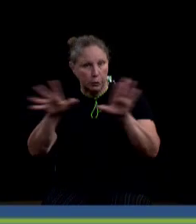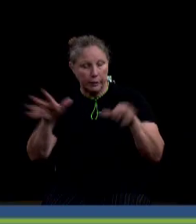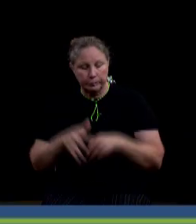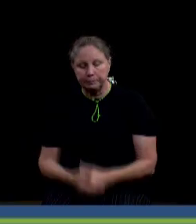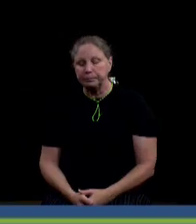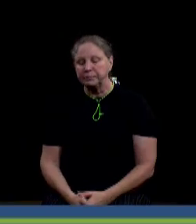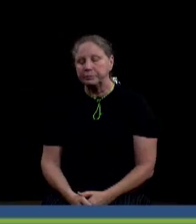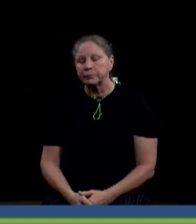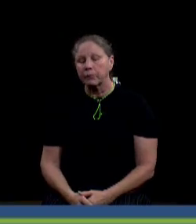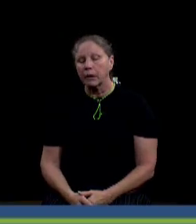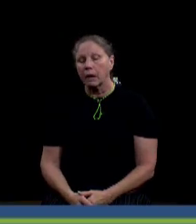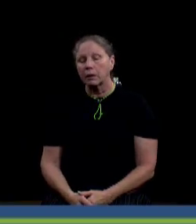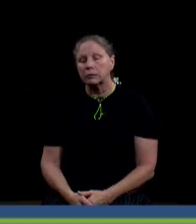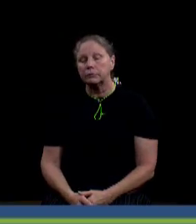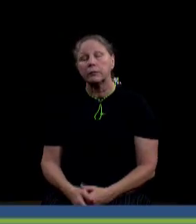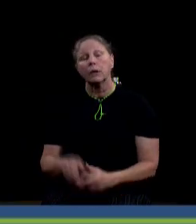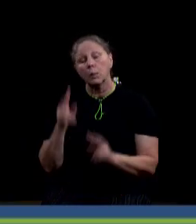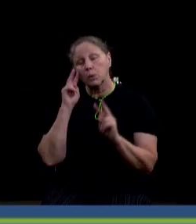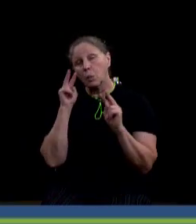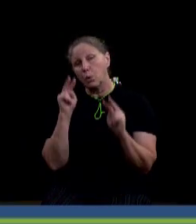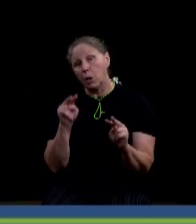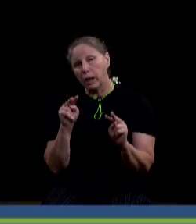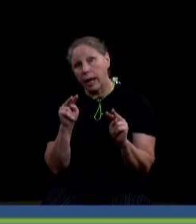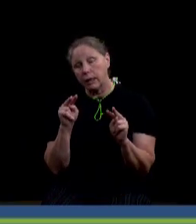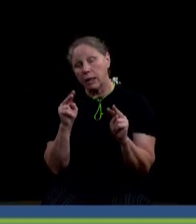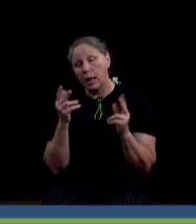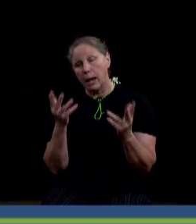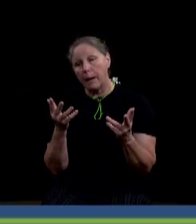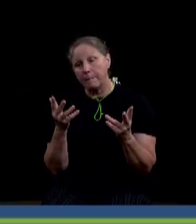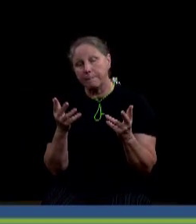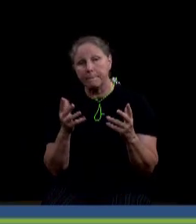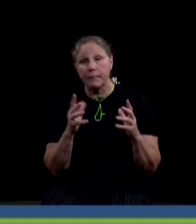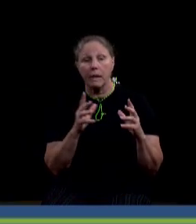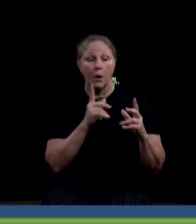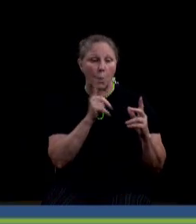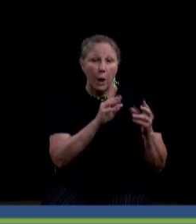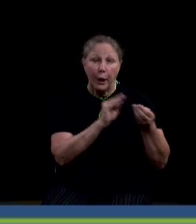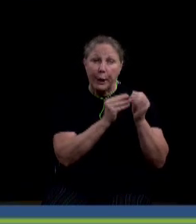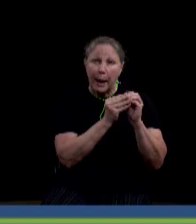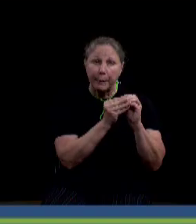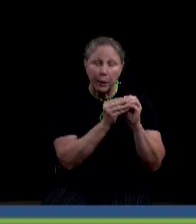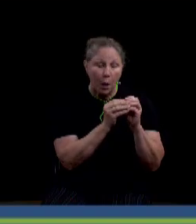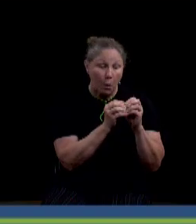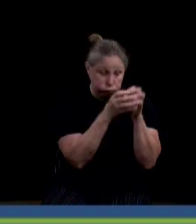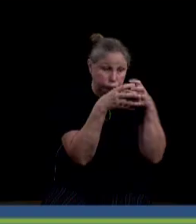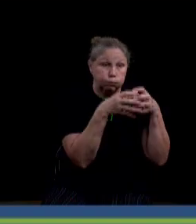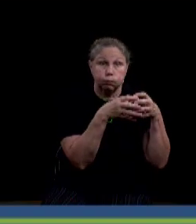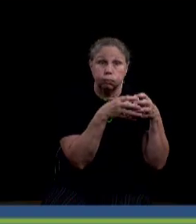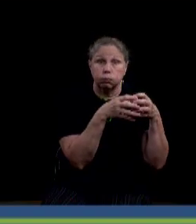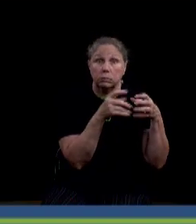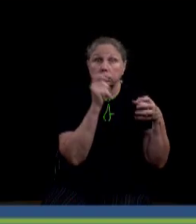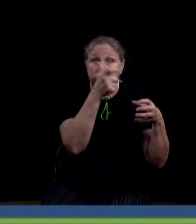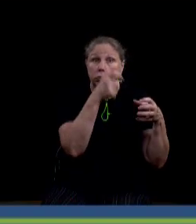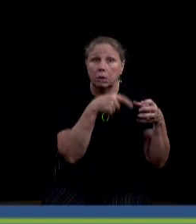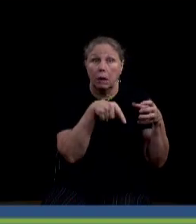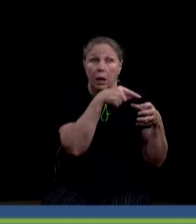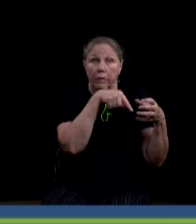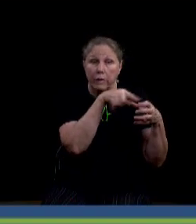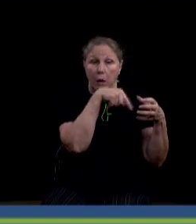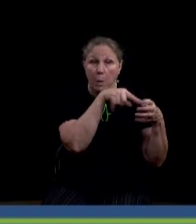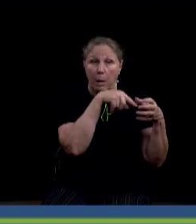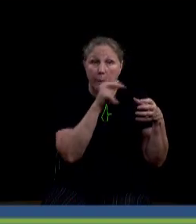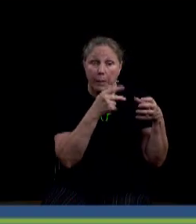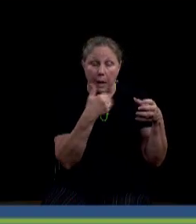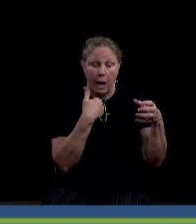investigations of clusters of cases where a number of cases were identified as